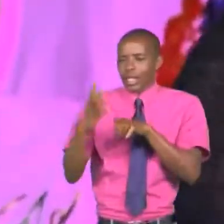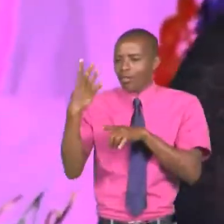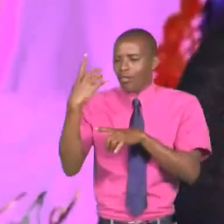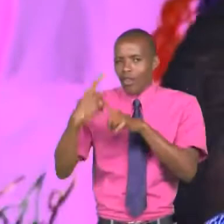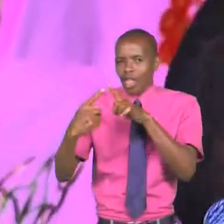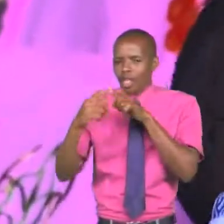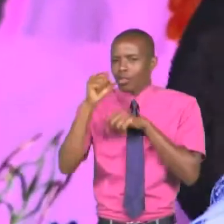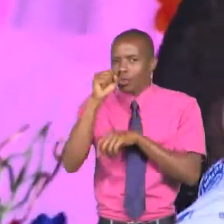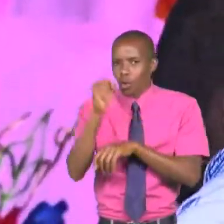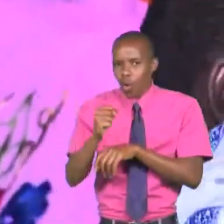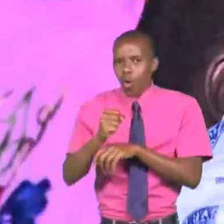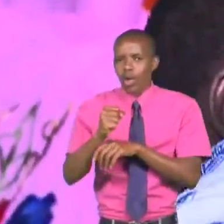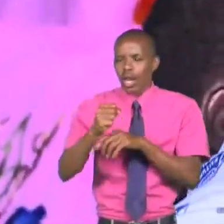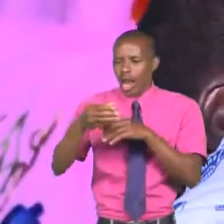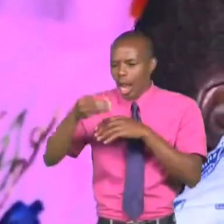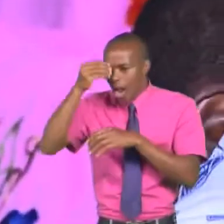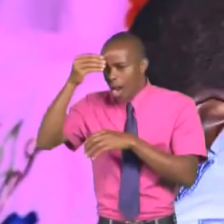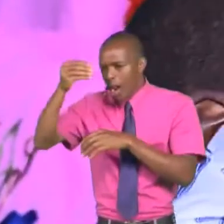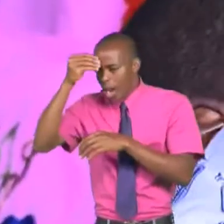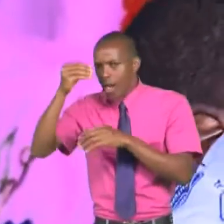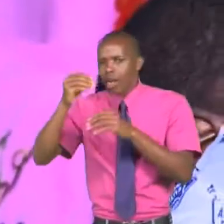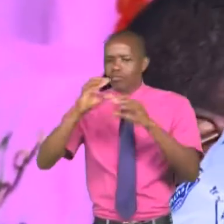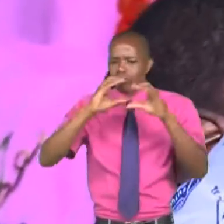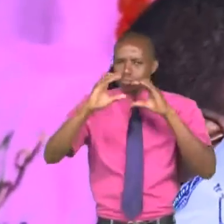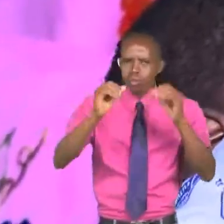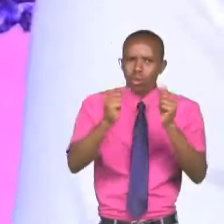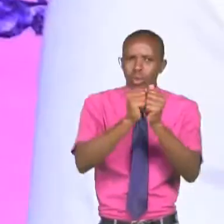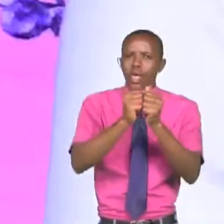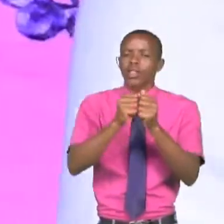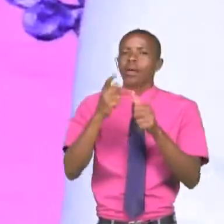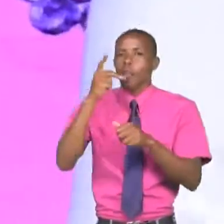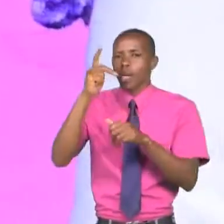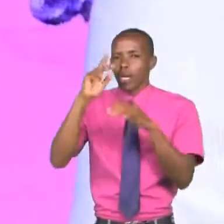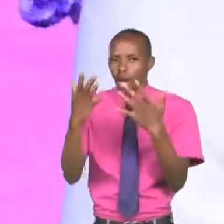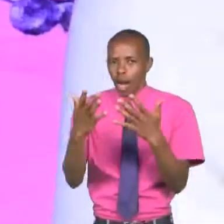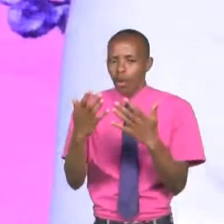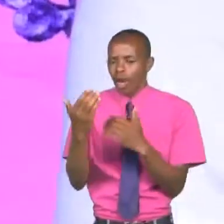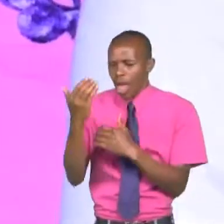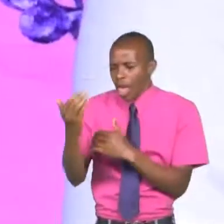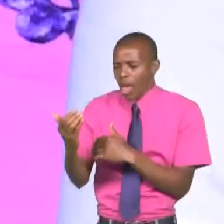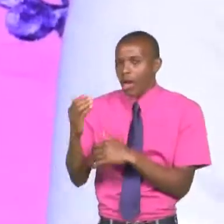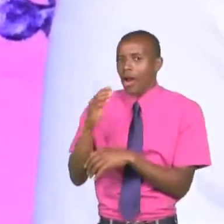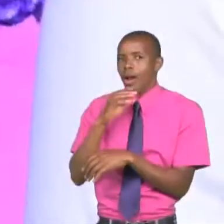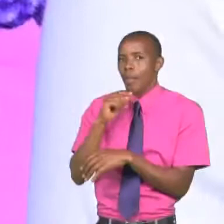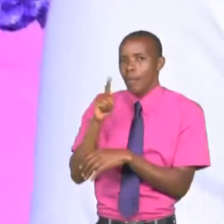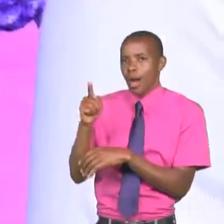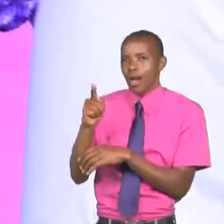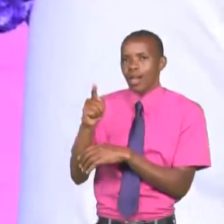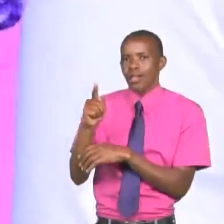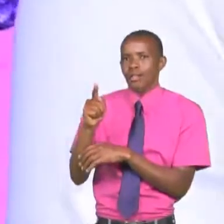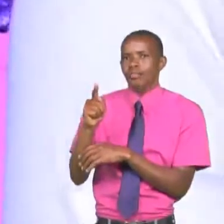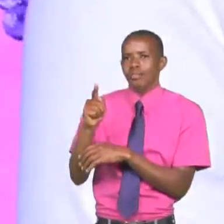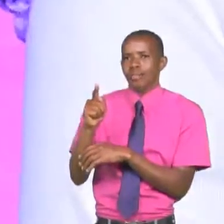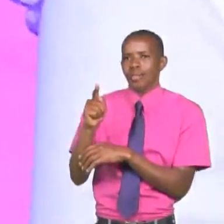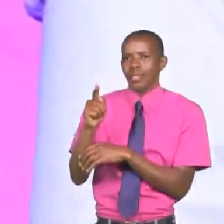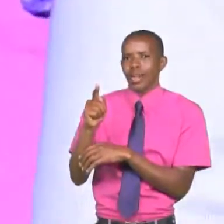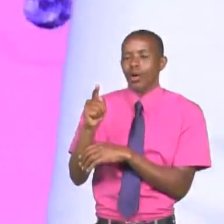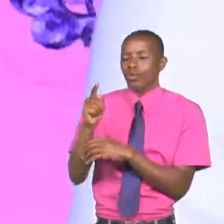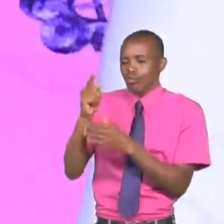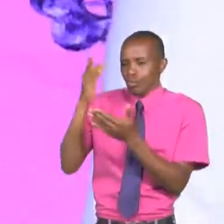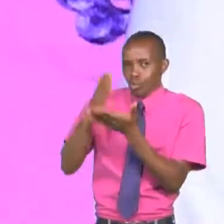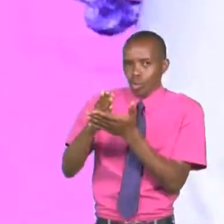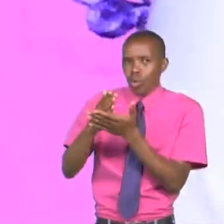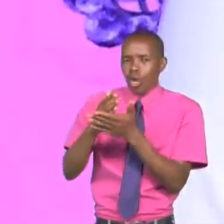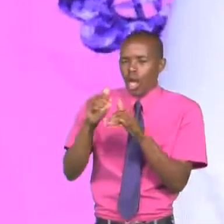Anyer, is still learning how to communicate with her parents, while this young man is still far from the reality that awaits